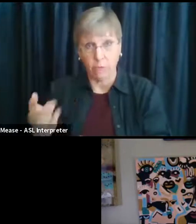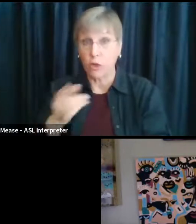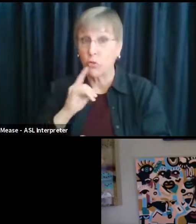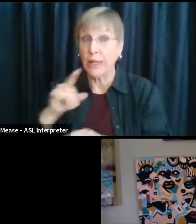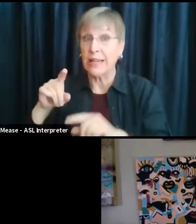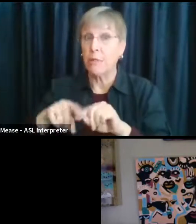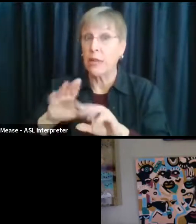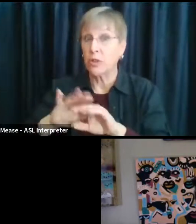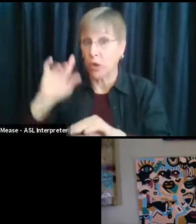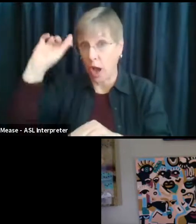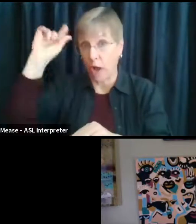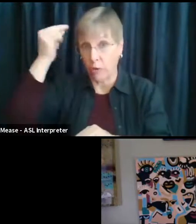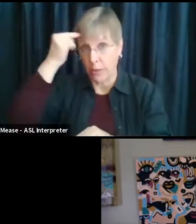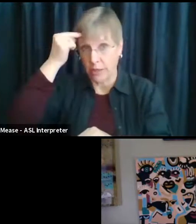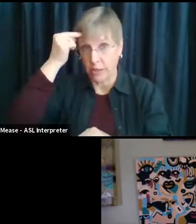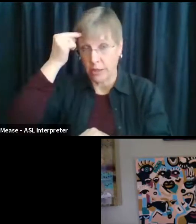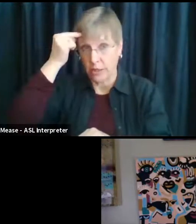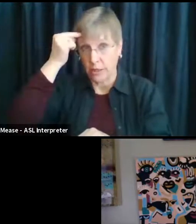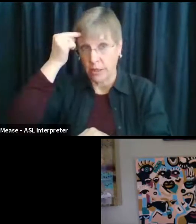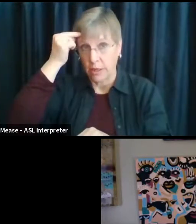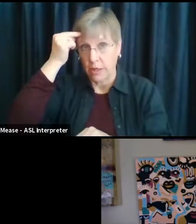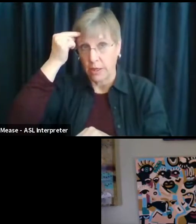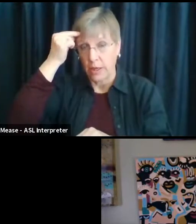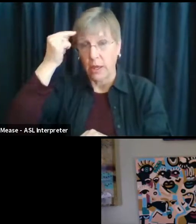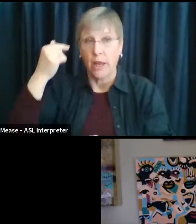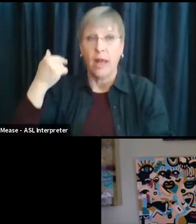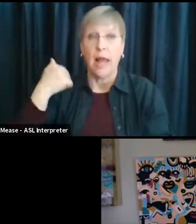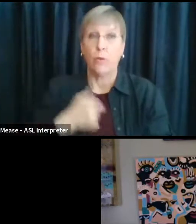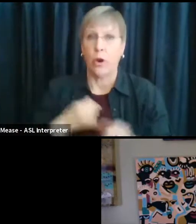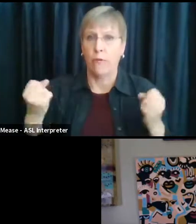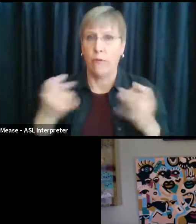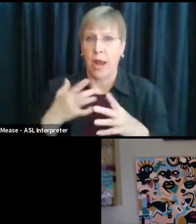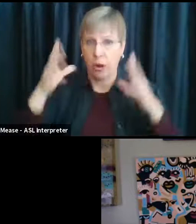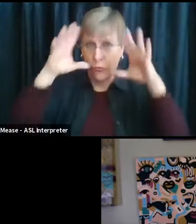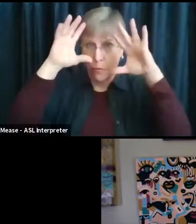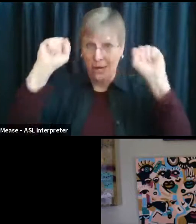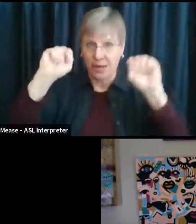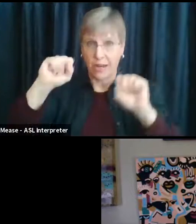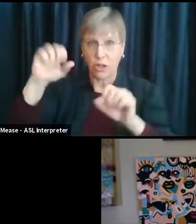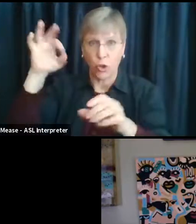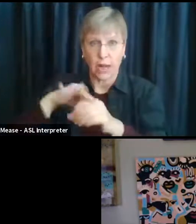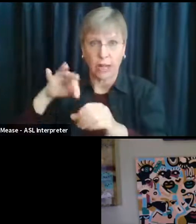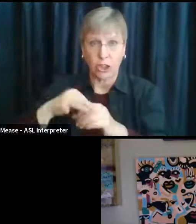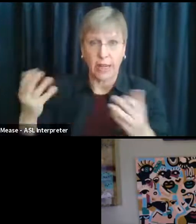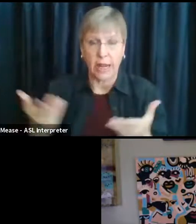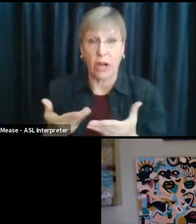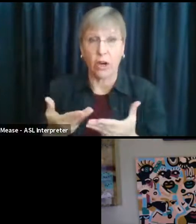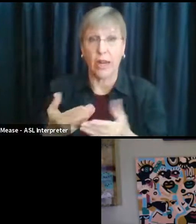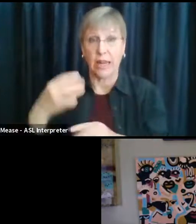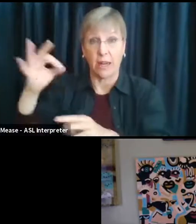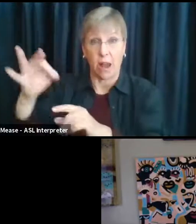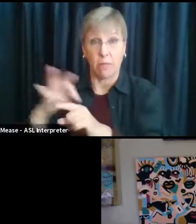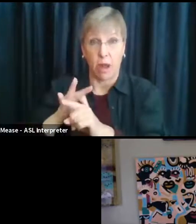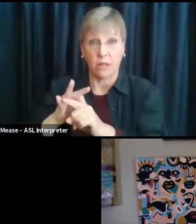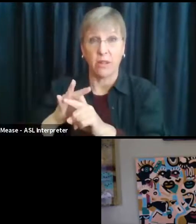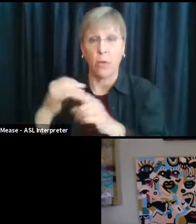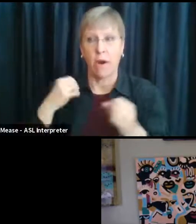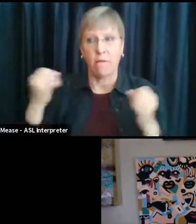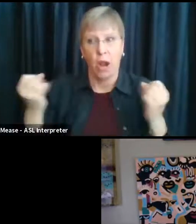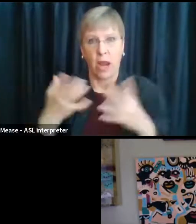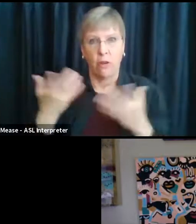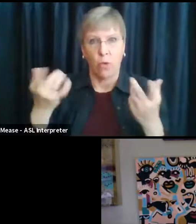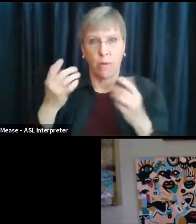on the governments, and we're a bit fearing the presidential elections here, and in 1 month we're a bit fearing what